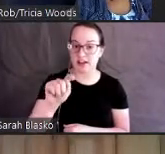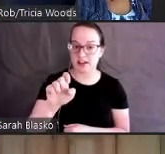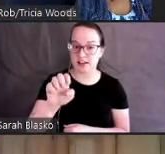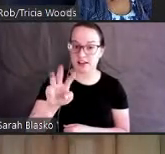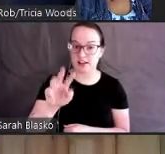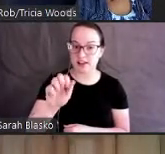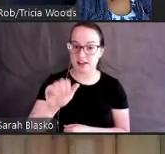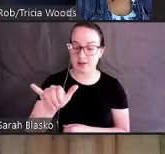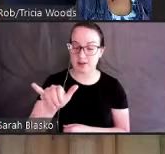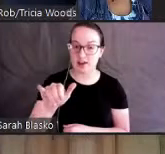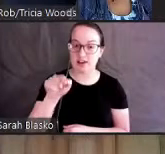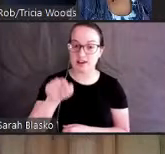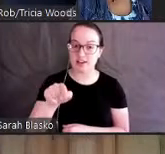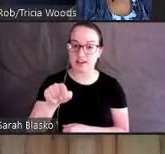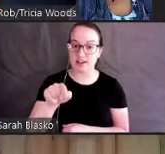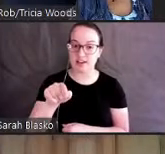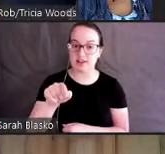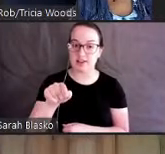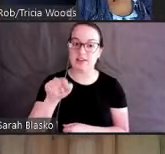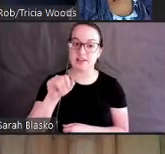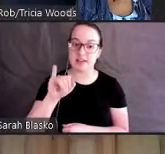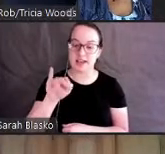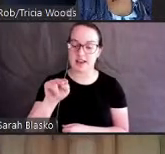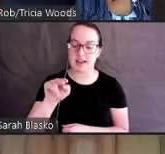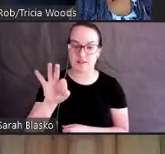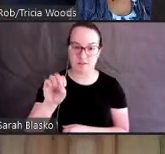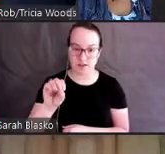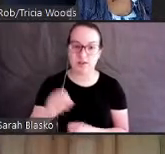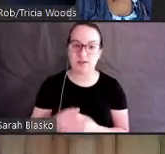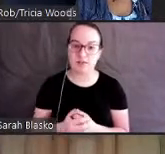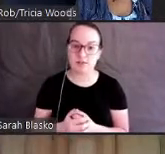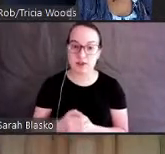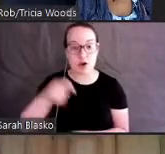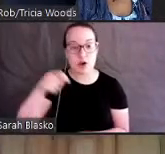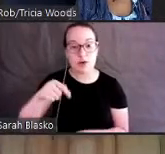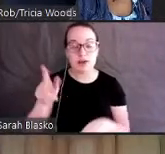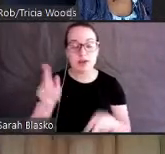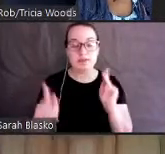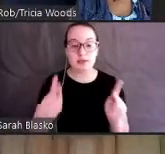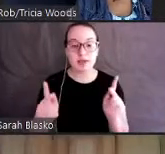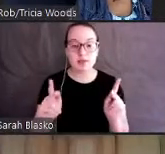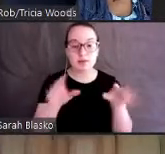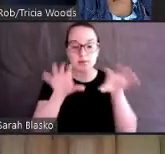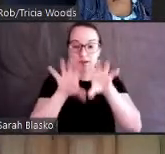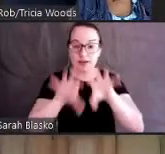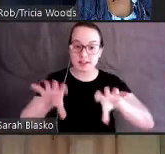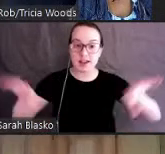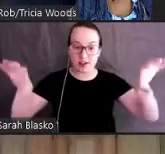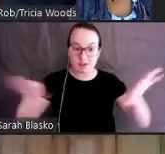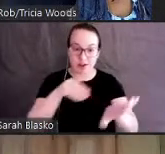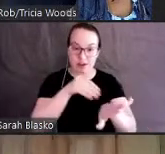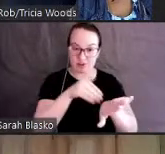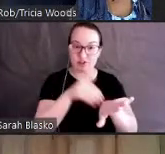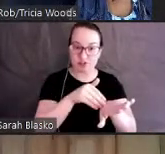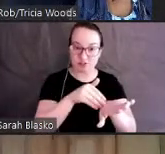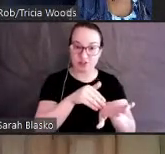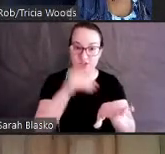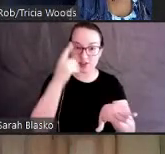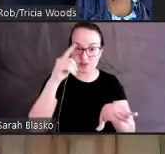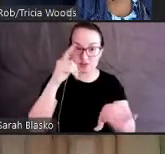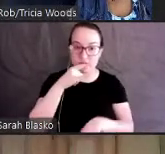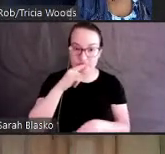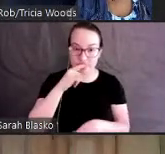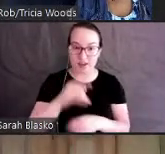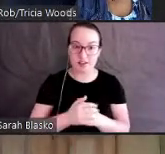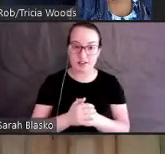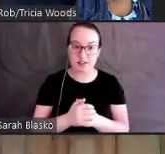trunk.gatewaycitychurch.info. And we need people who are willing to decorate trunks for their drive-through display. And we also need about 10 to 15 individuals to